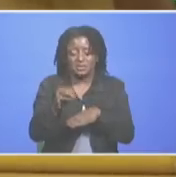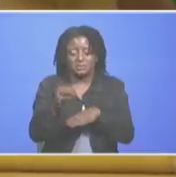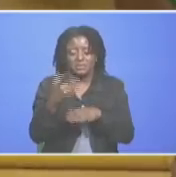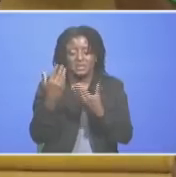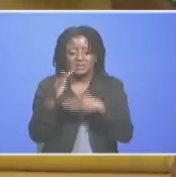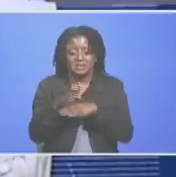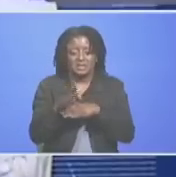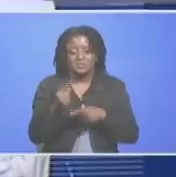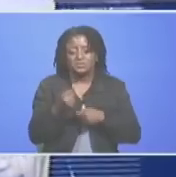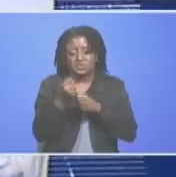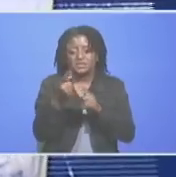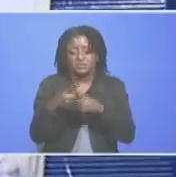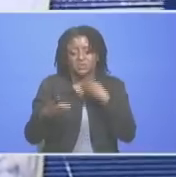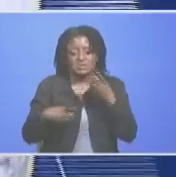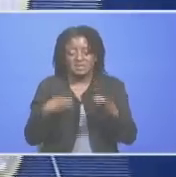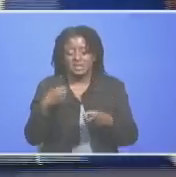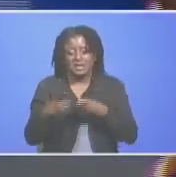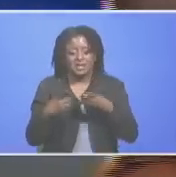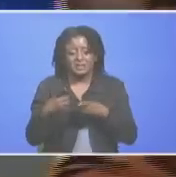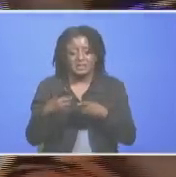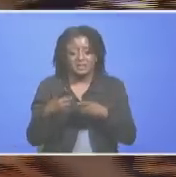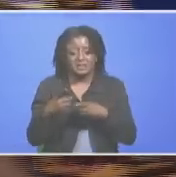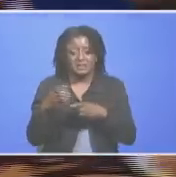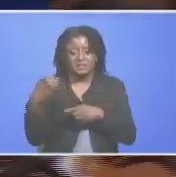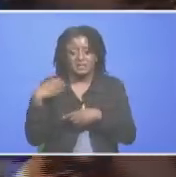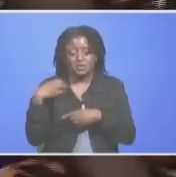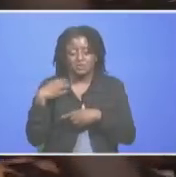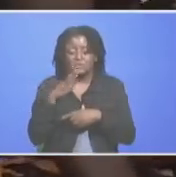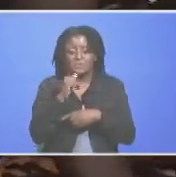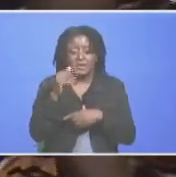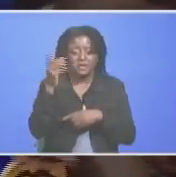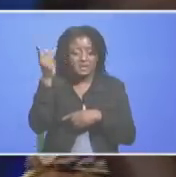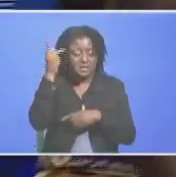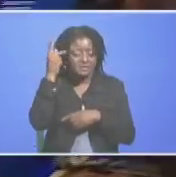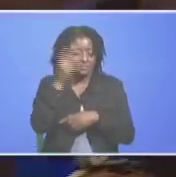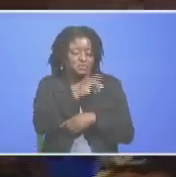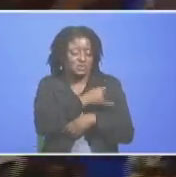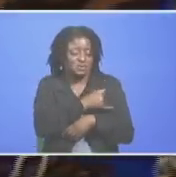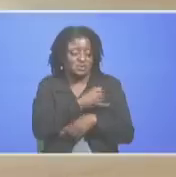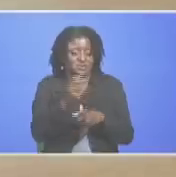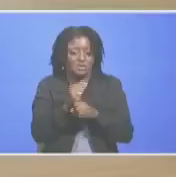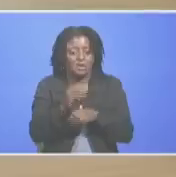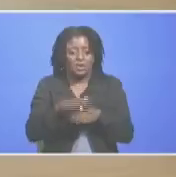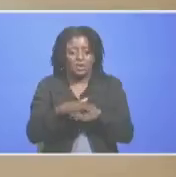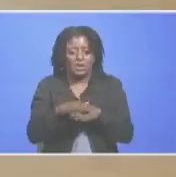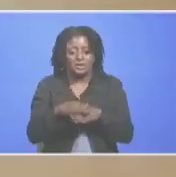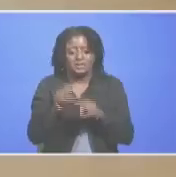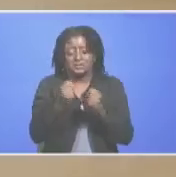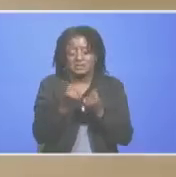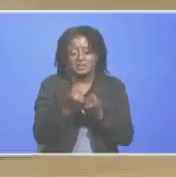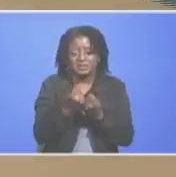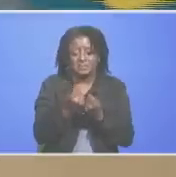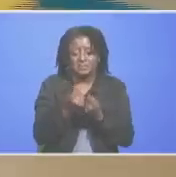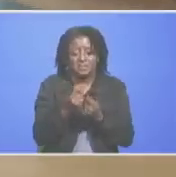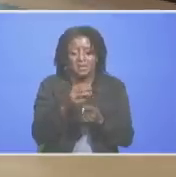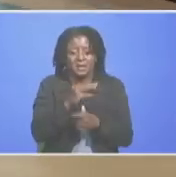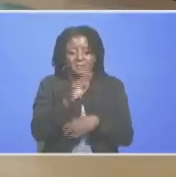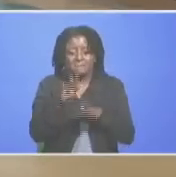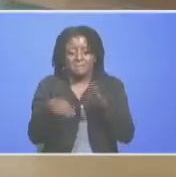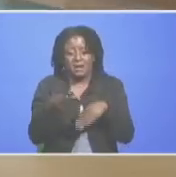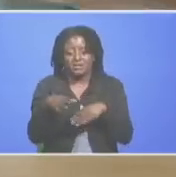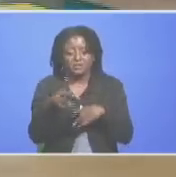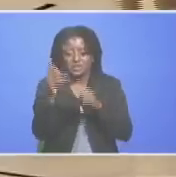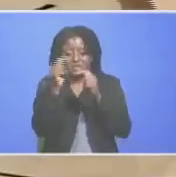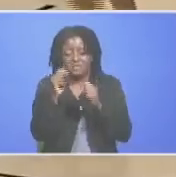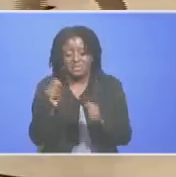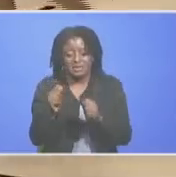Providence Storm, coached by Kevin KJ Johnson, took on one of the Cinderellas from last year's NCAA tournament, the Marshall Thundering Herd. Now, the first half